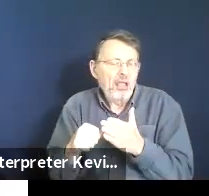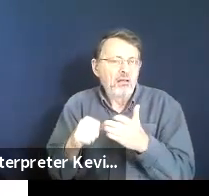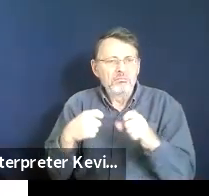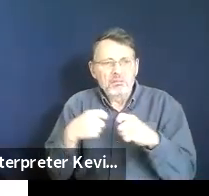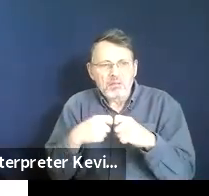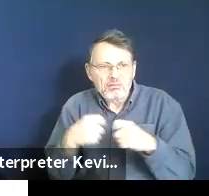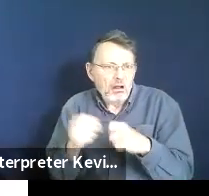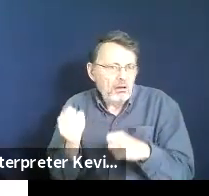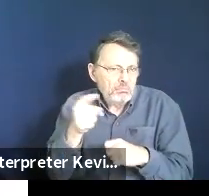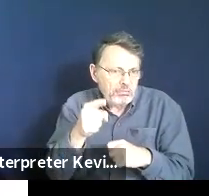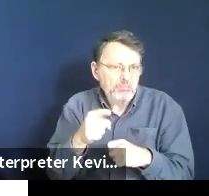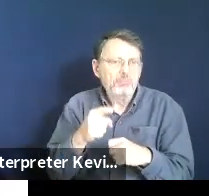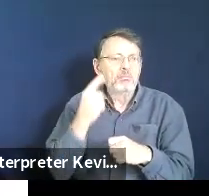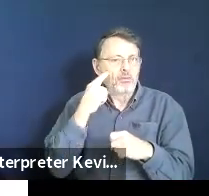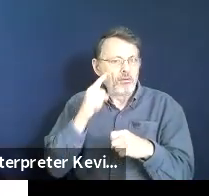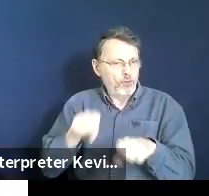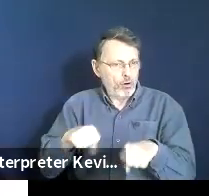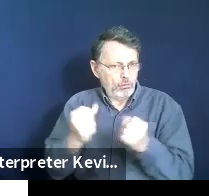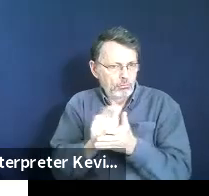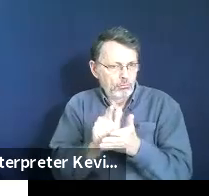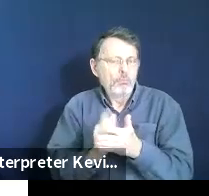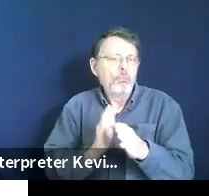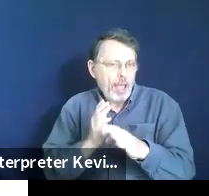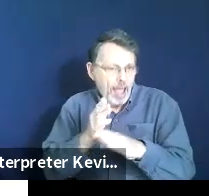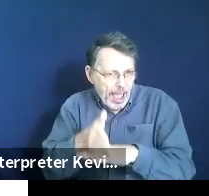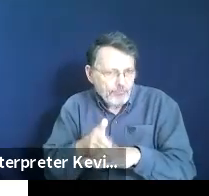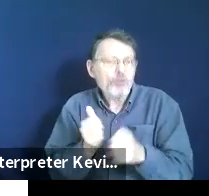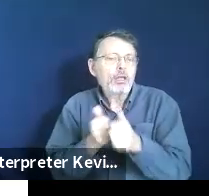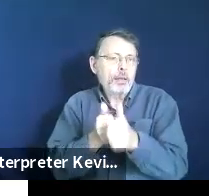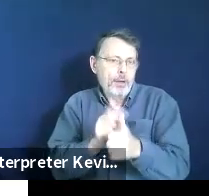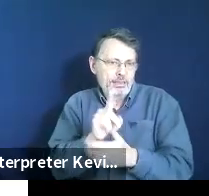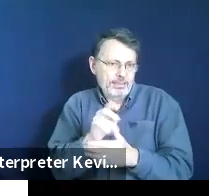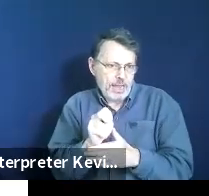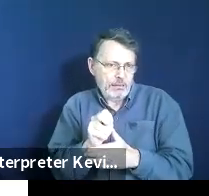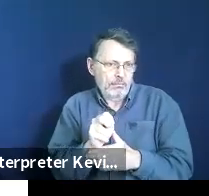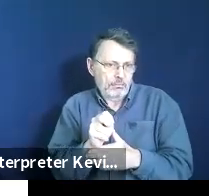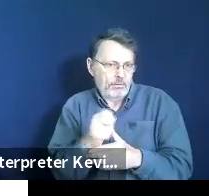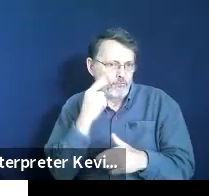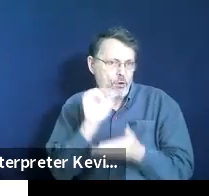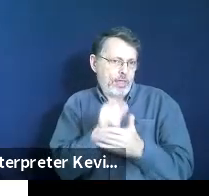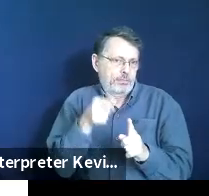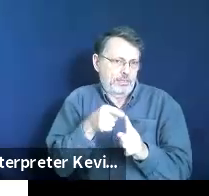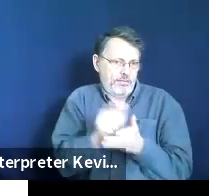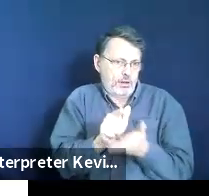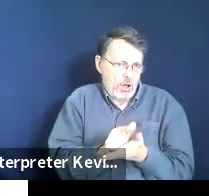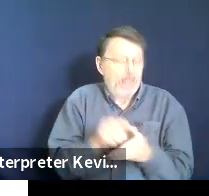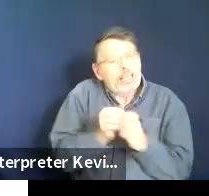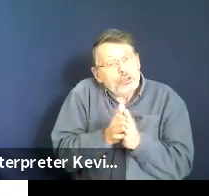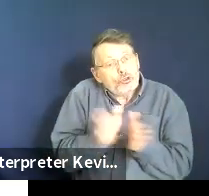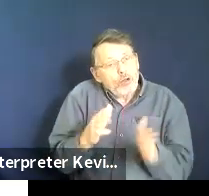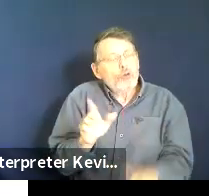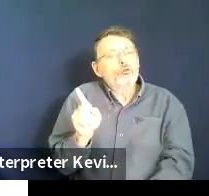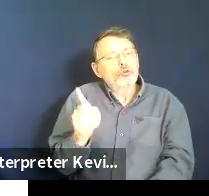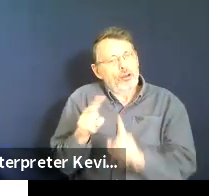violations after the compliance date of the particular law or regulation at issue. Generally, complaints should be